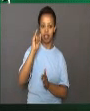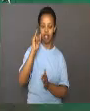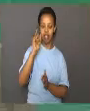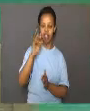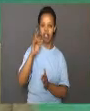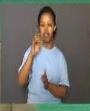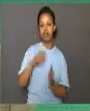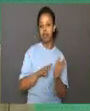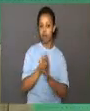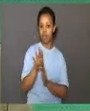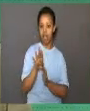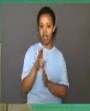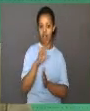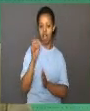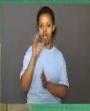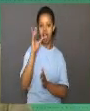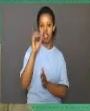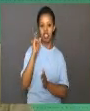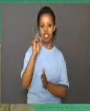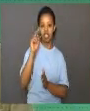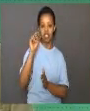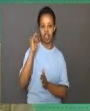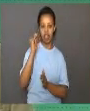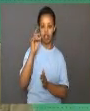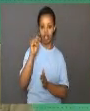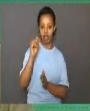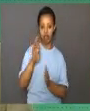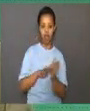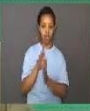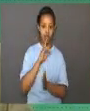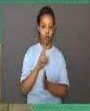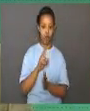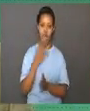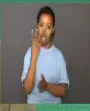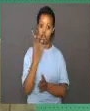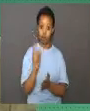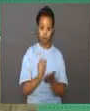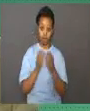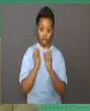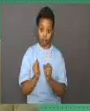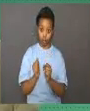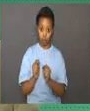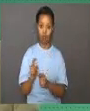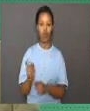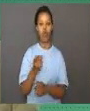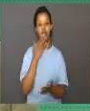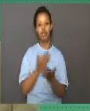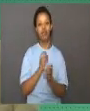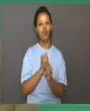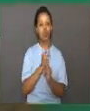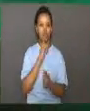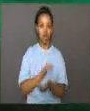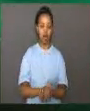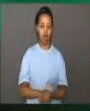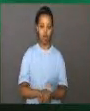bacteria. Were you able to name all 4? If so, well done.